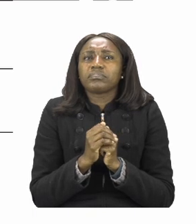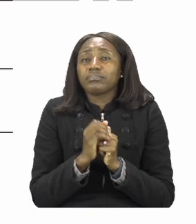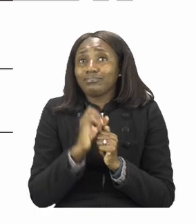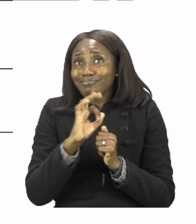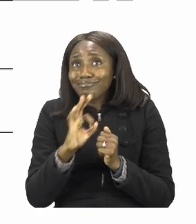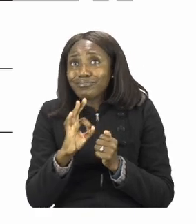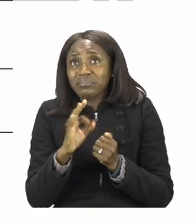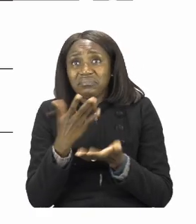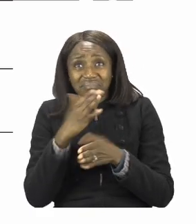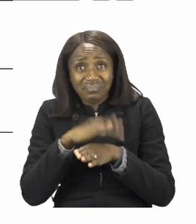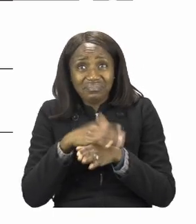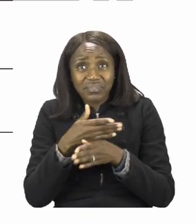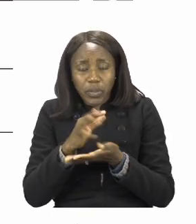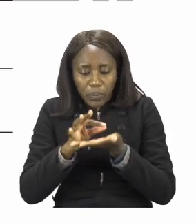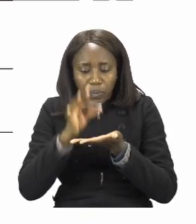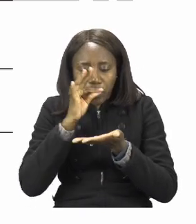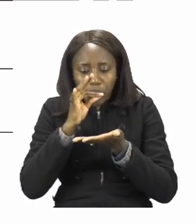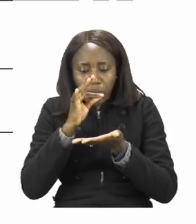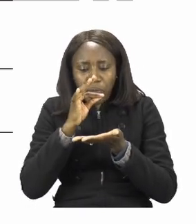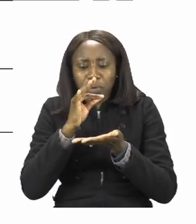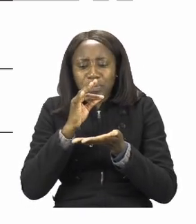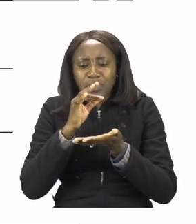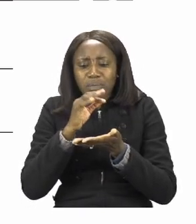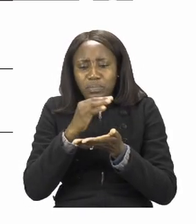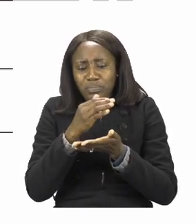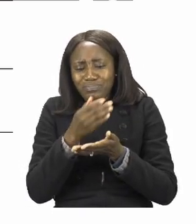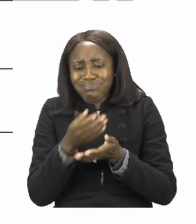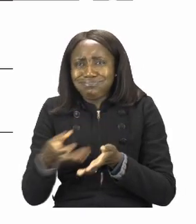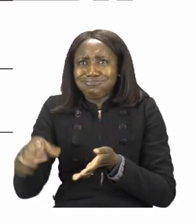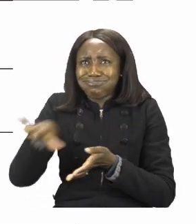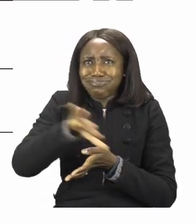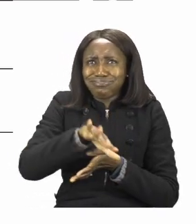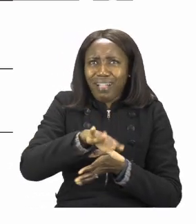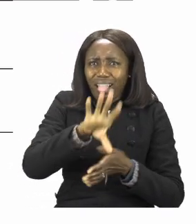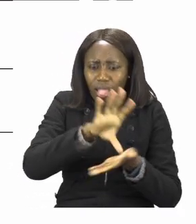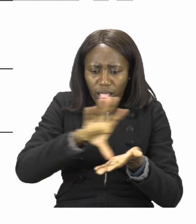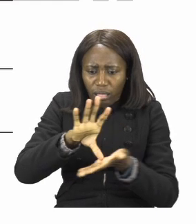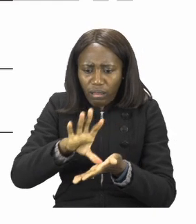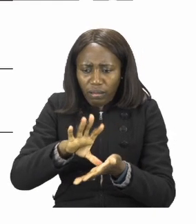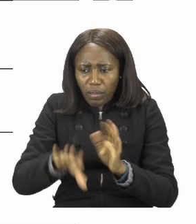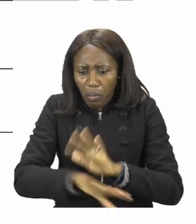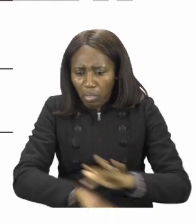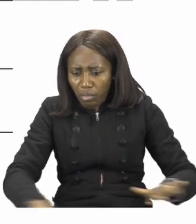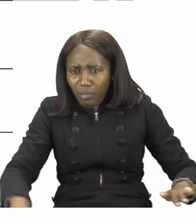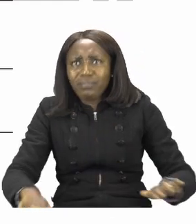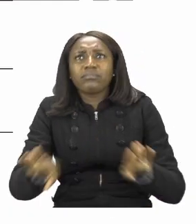What must you do if you spill something on